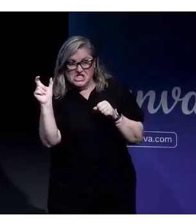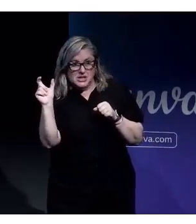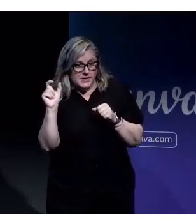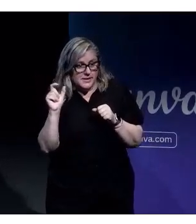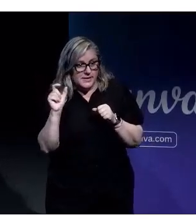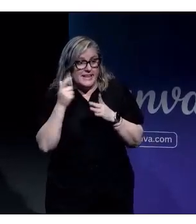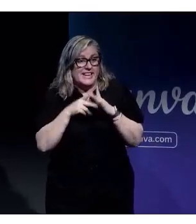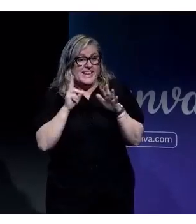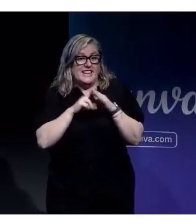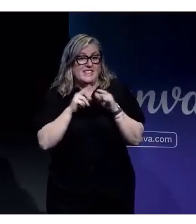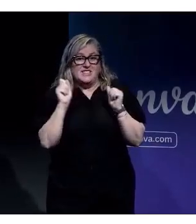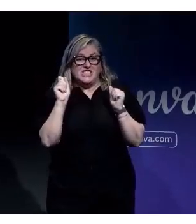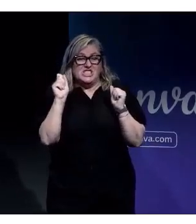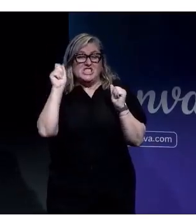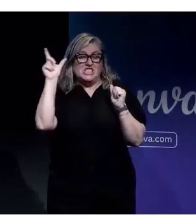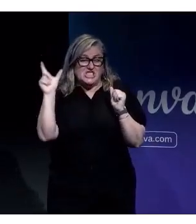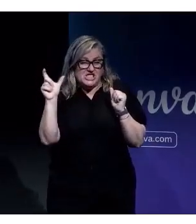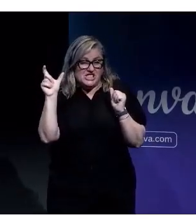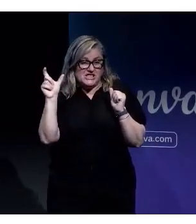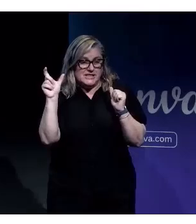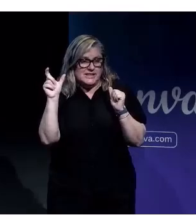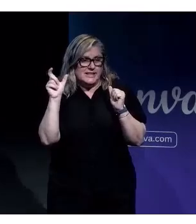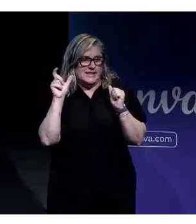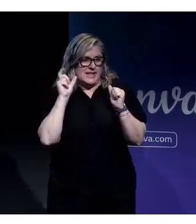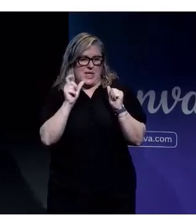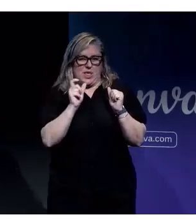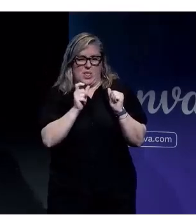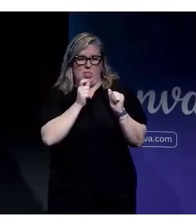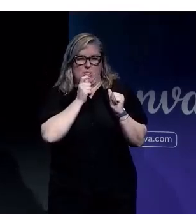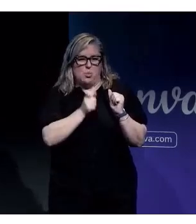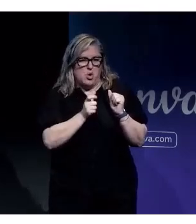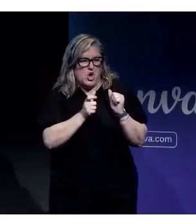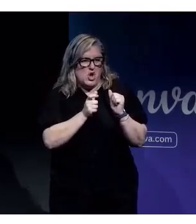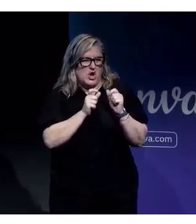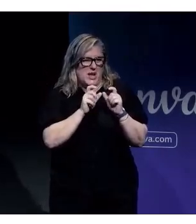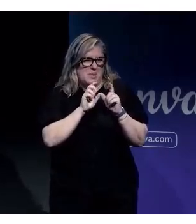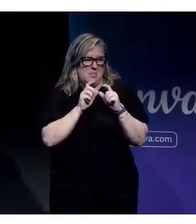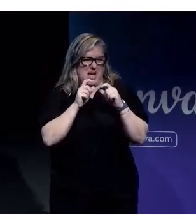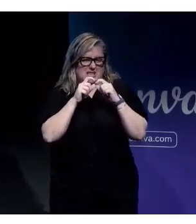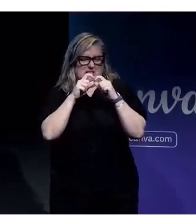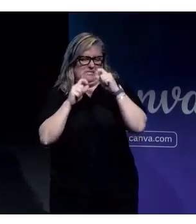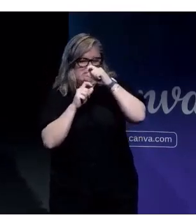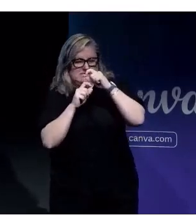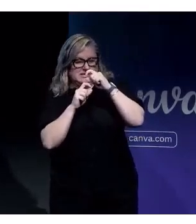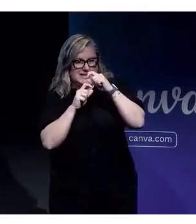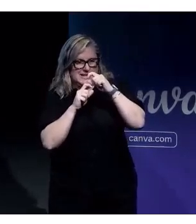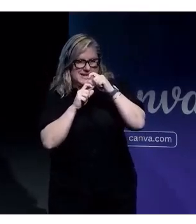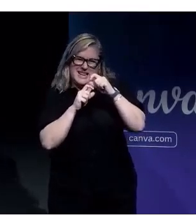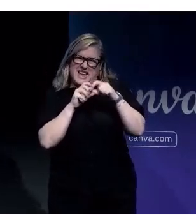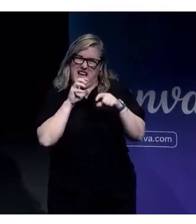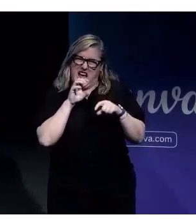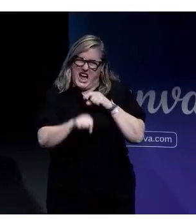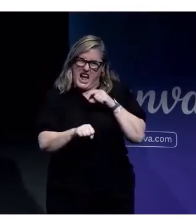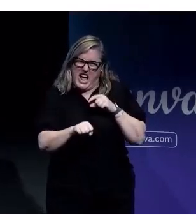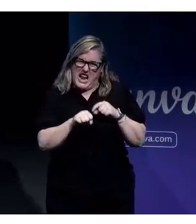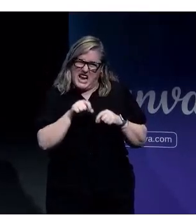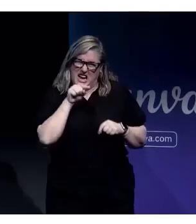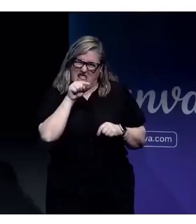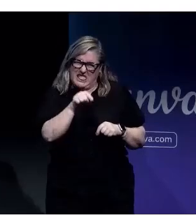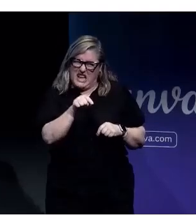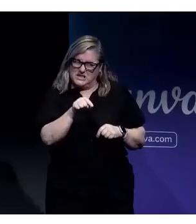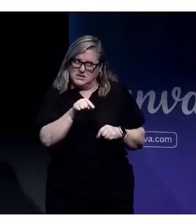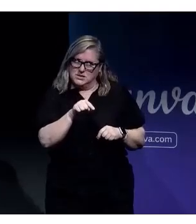Any bigger, that text size, and that word investing is going to have to wrap and break over 2 lines. I hate breaking